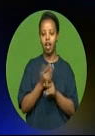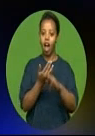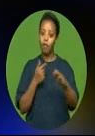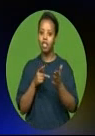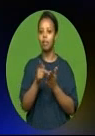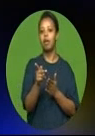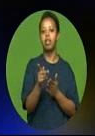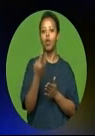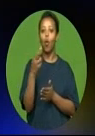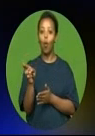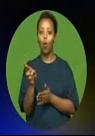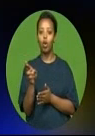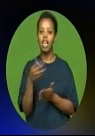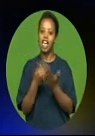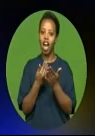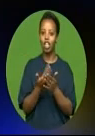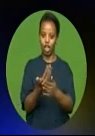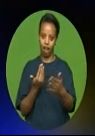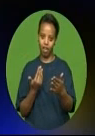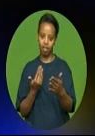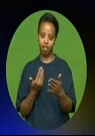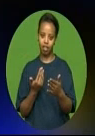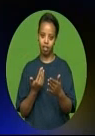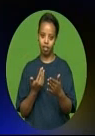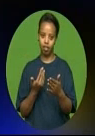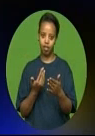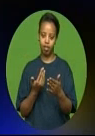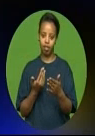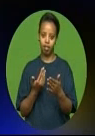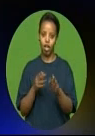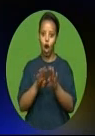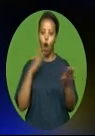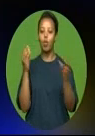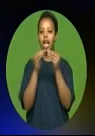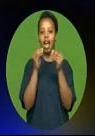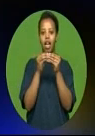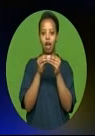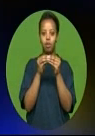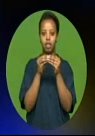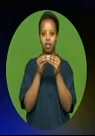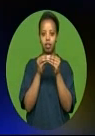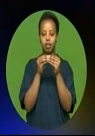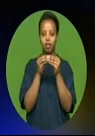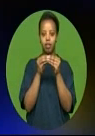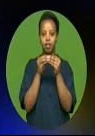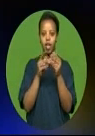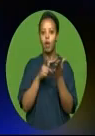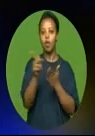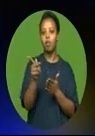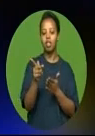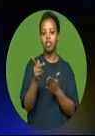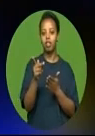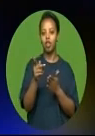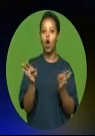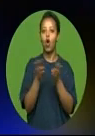advance payment or cash in advance, open account, payment